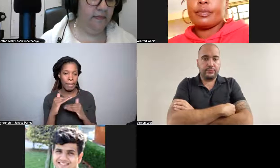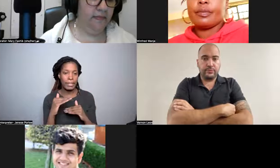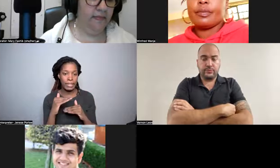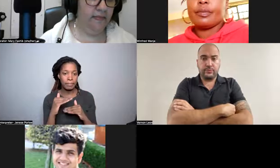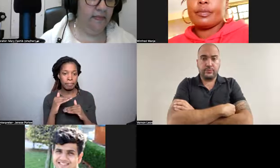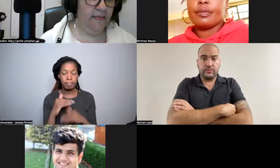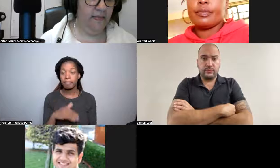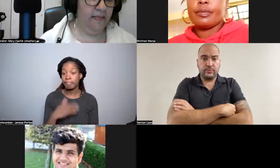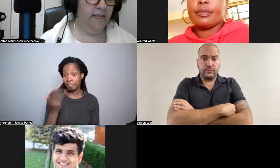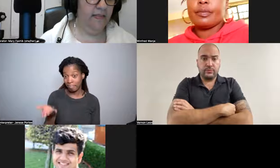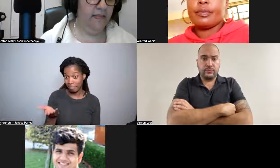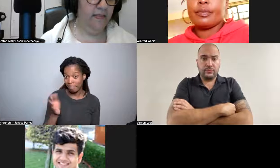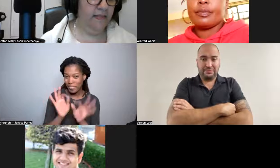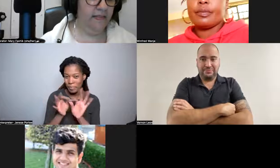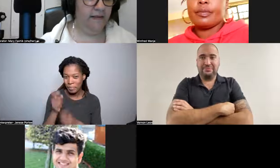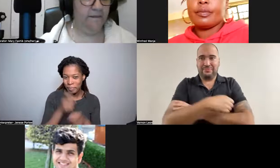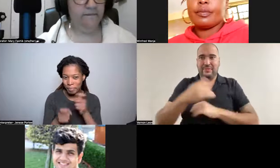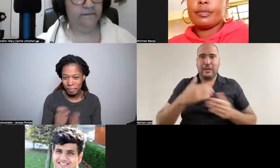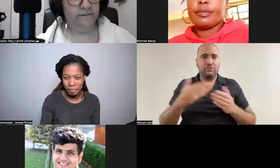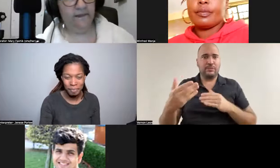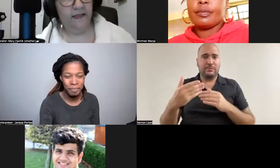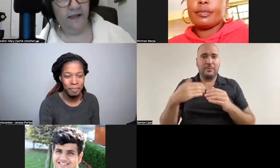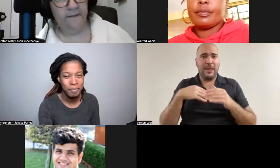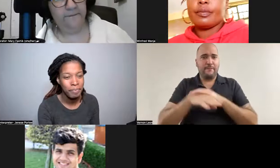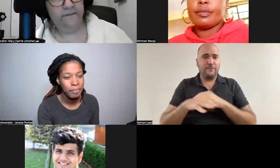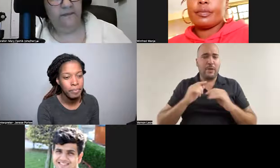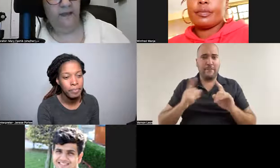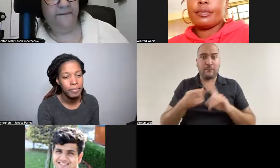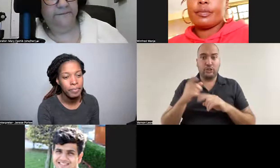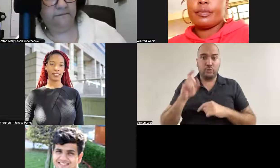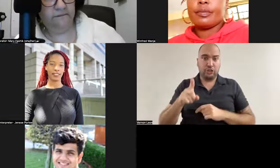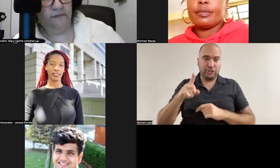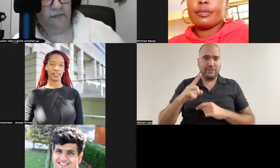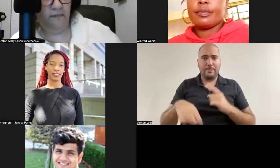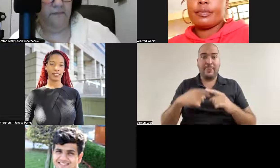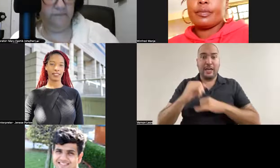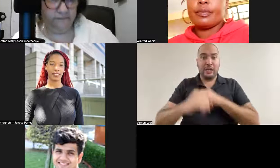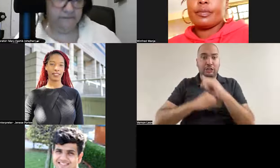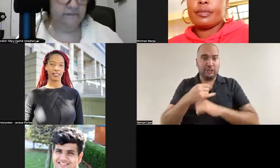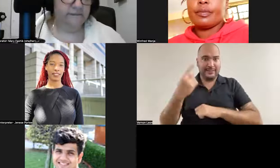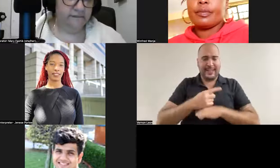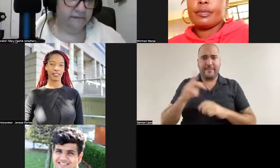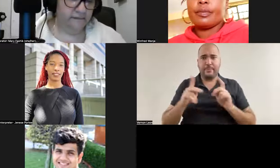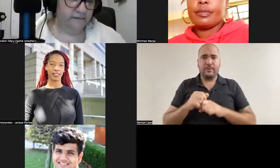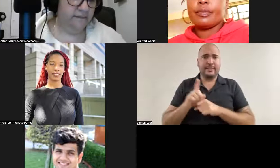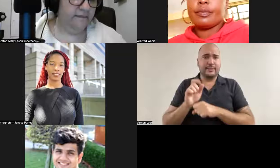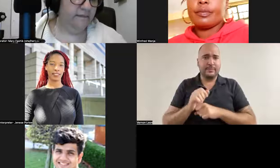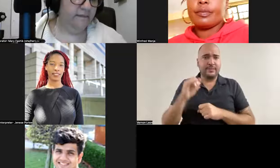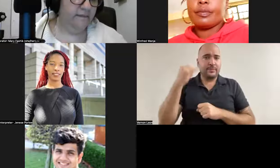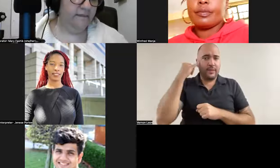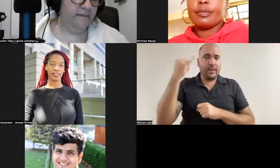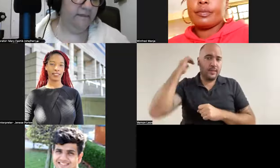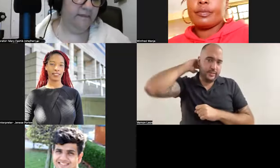takes me into the first question you asked about the International Day of People with Disabilities and this idea